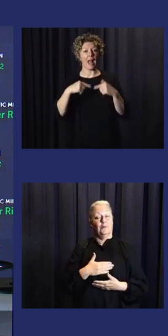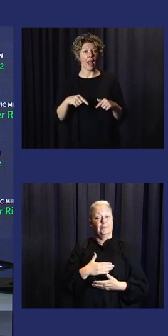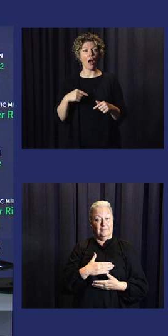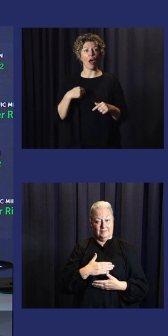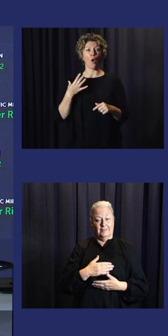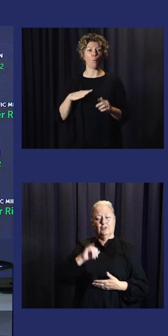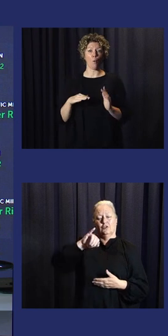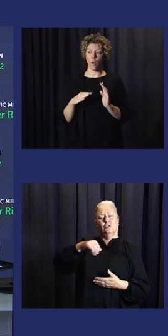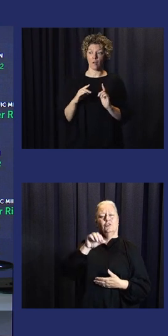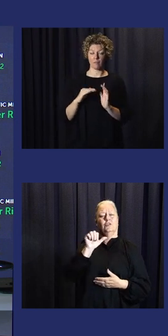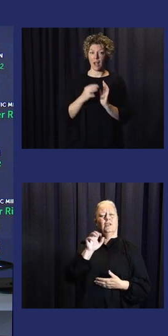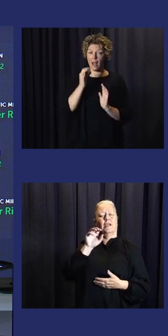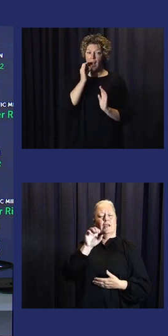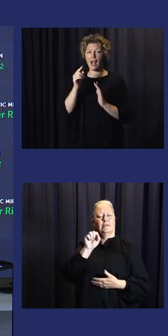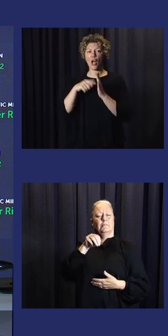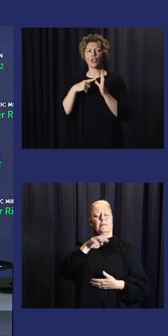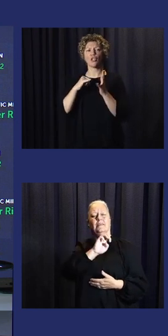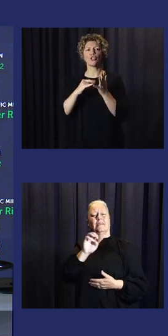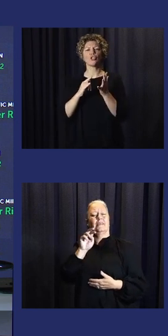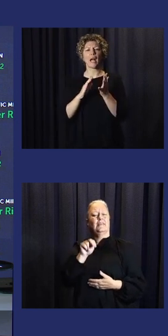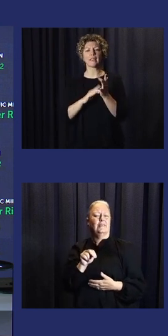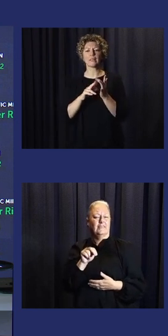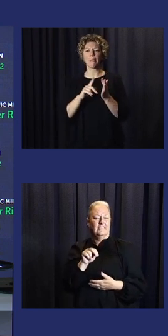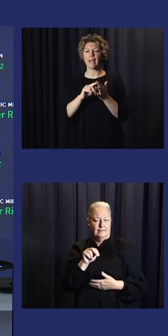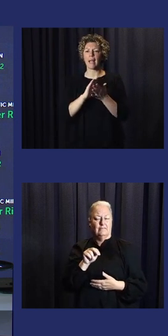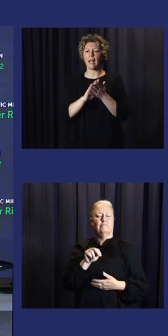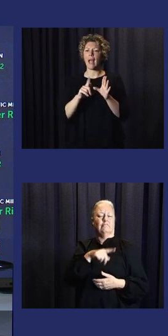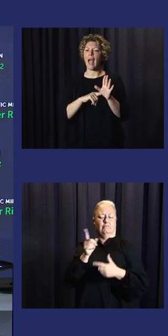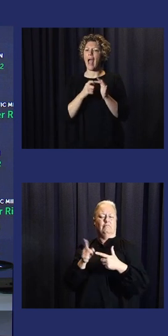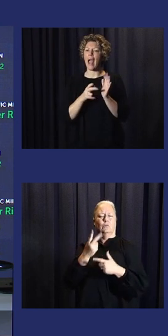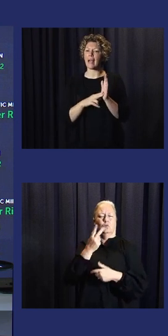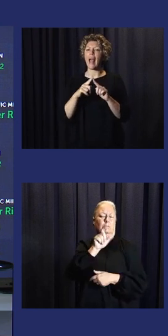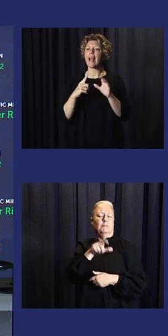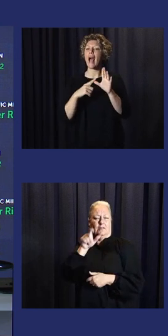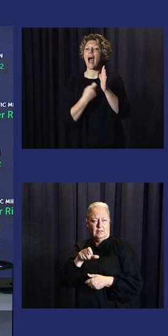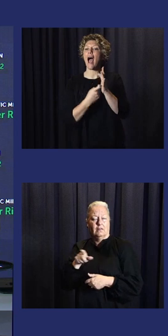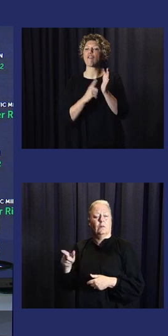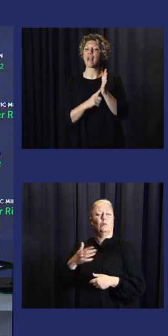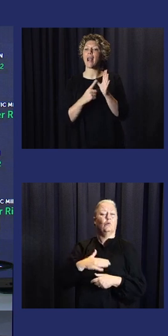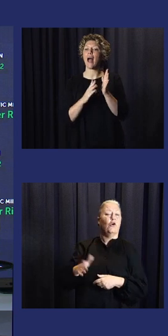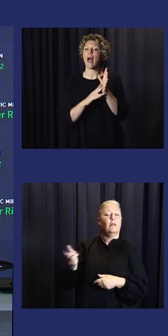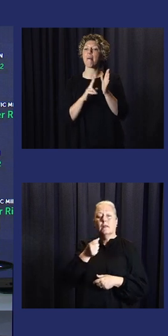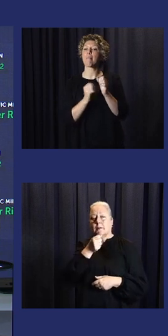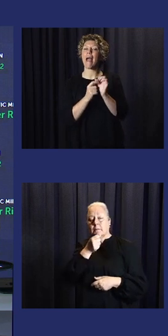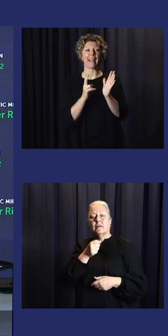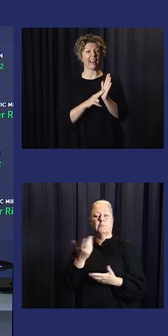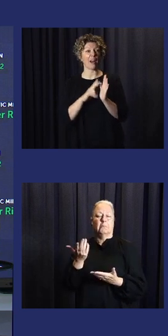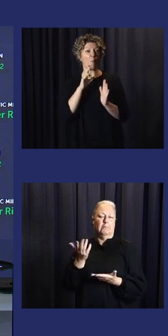pleasure to call on Jasmine Hayden and Ariella Mangan to ask our fourth question.